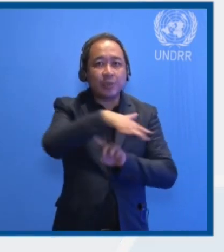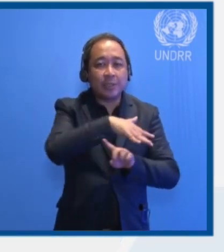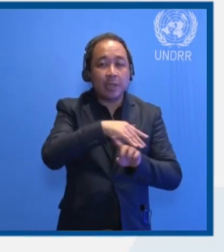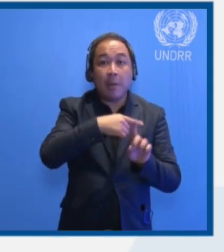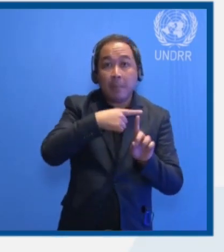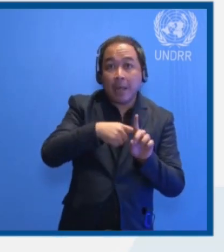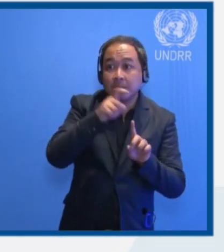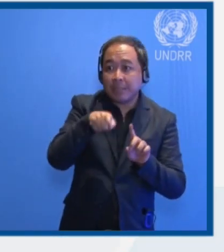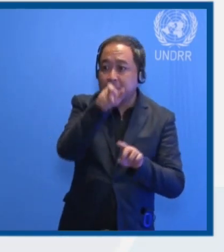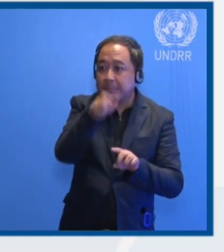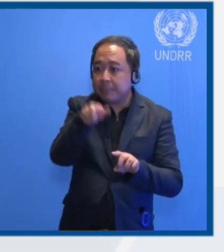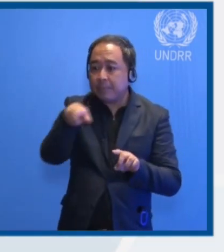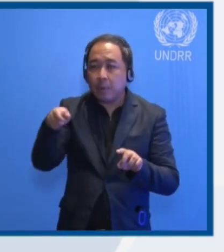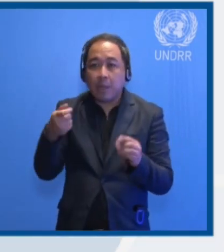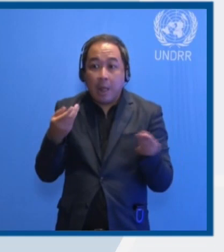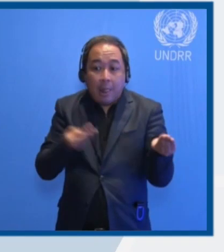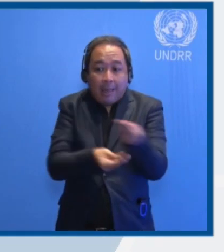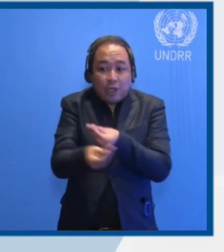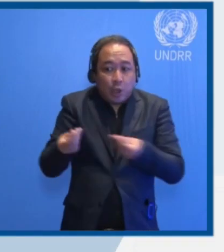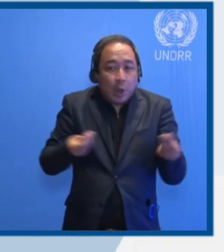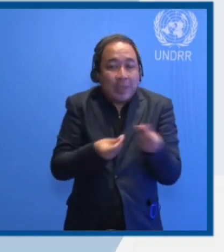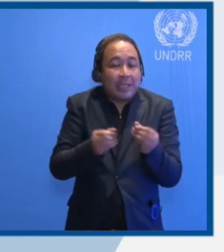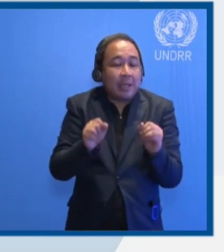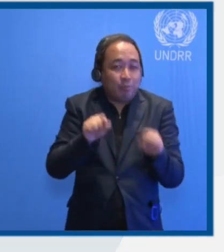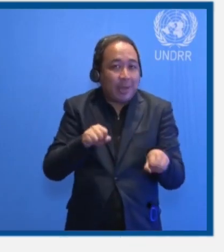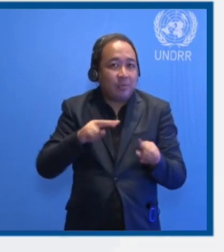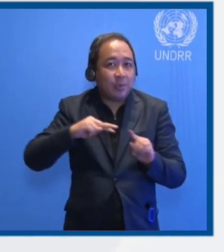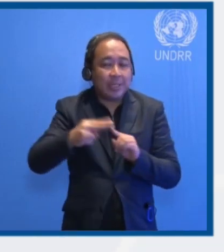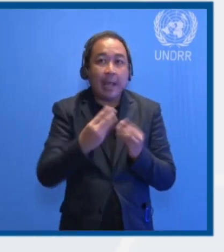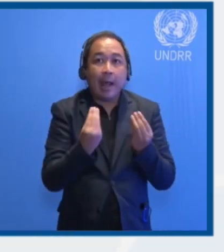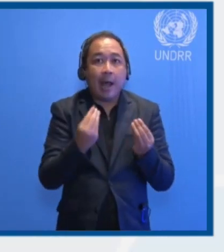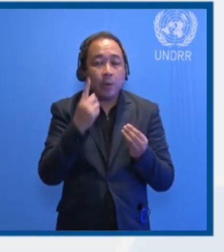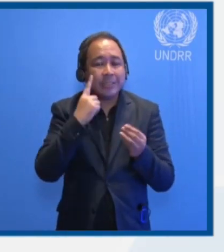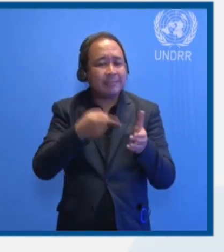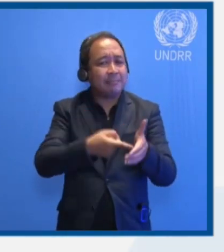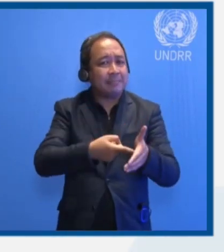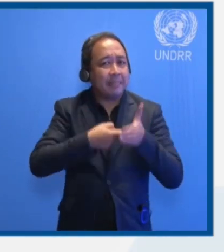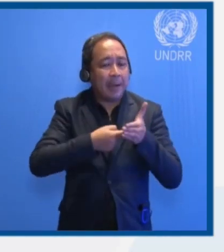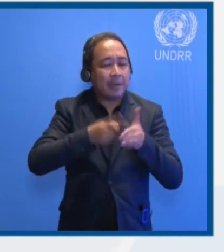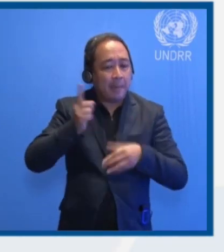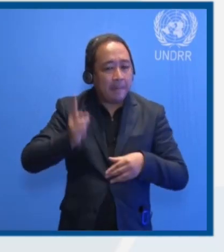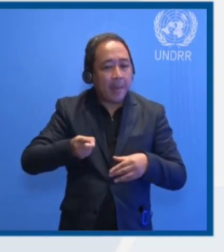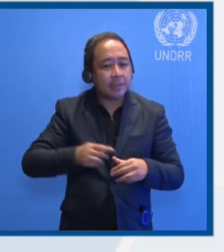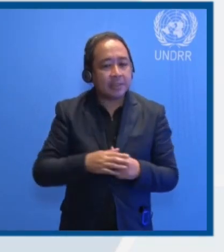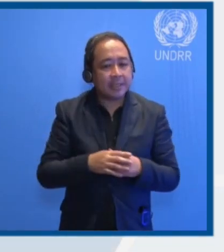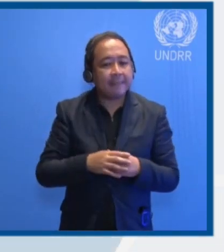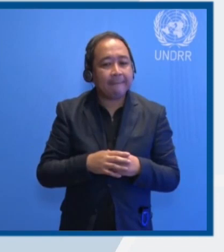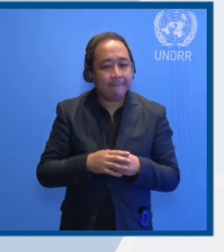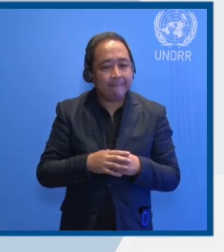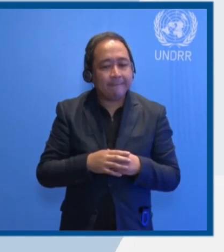socio-economic aspect. To realize the above requirement, availability of high